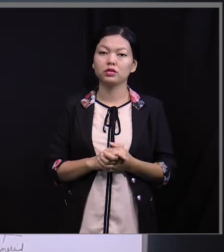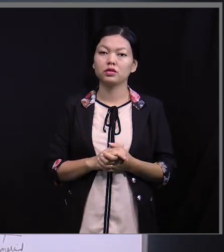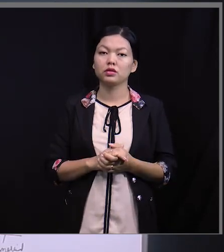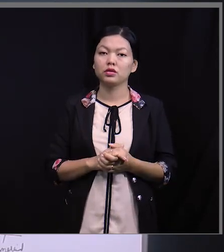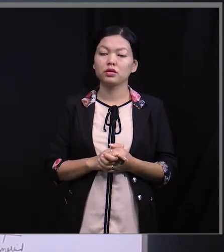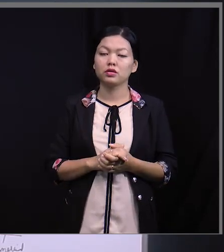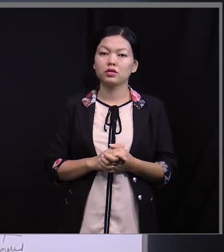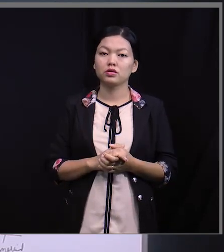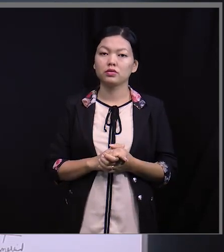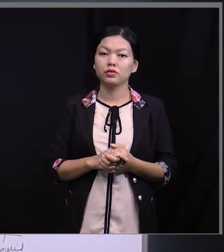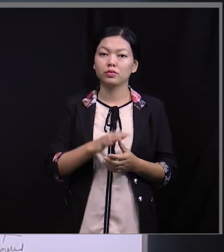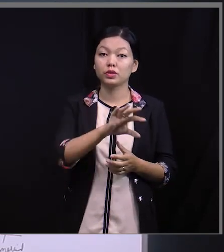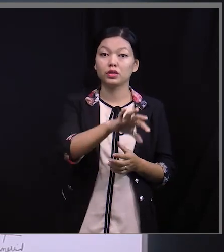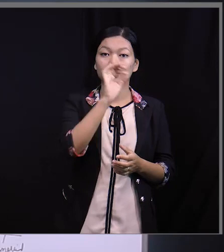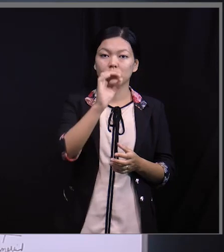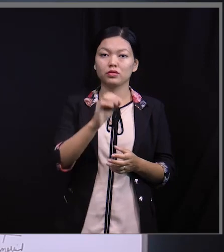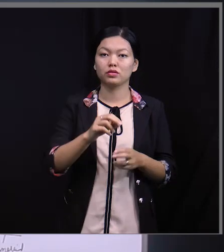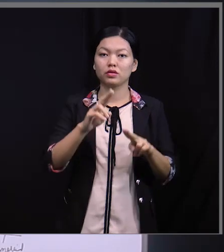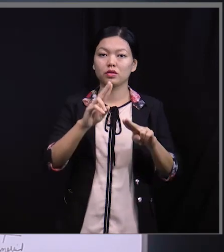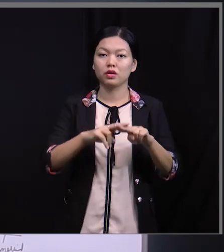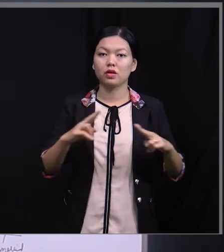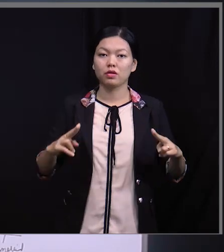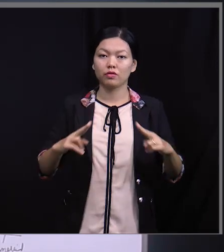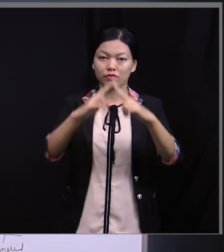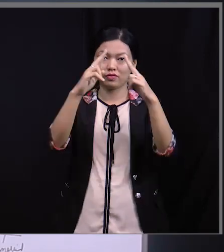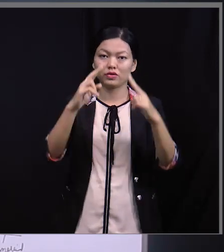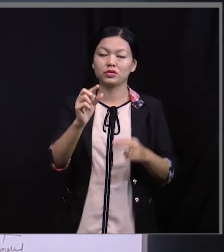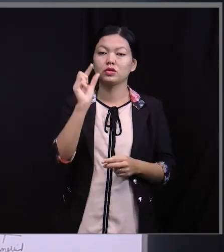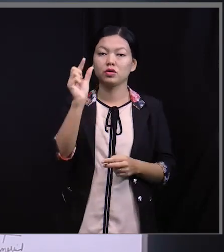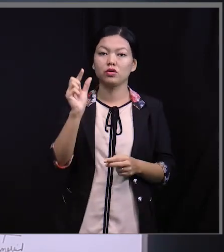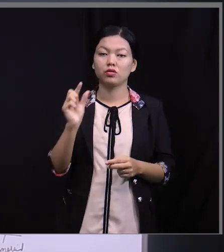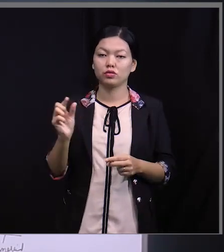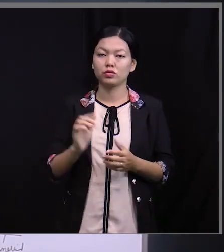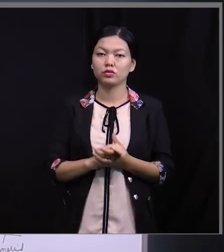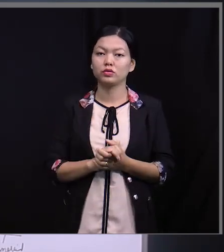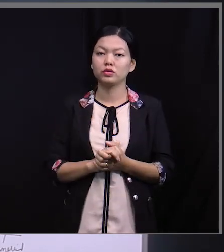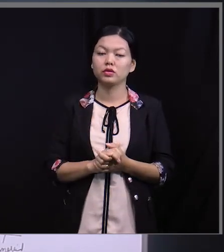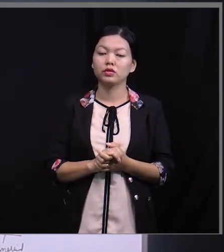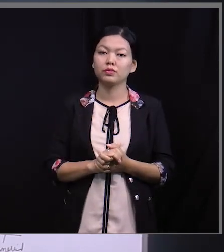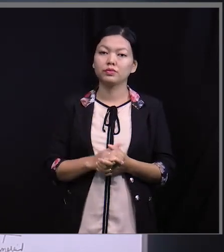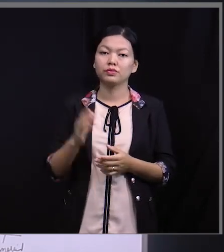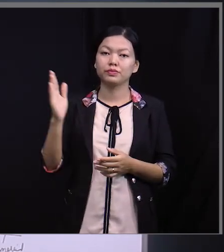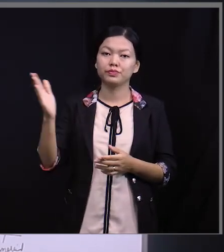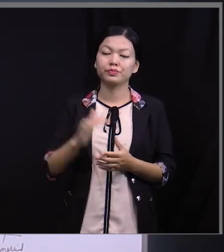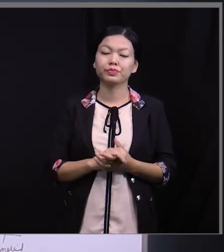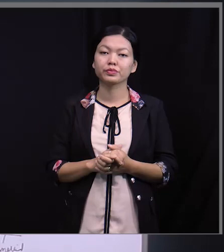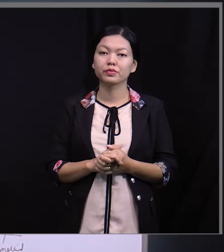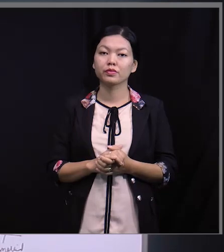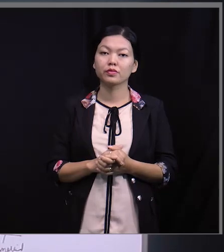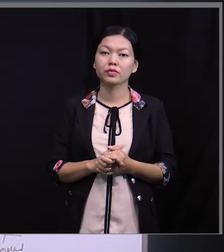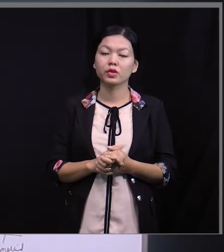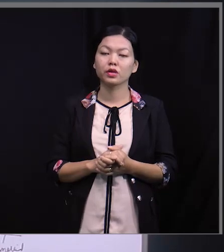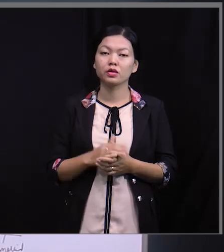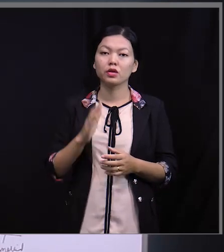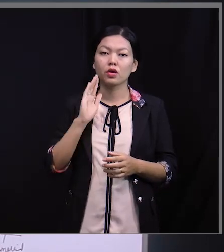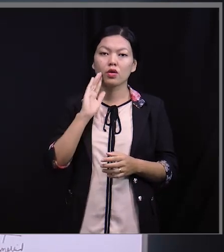is derived from the French word entreprendre. Okay, so it's derived from the French word entreprendre. And here, when